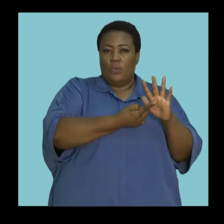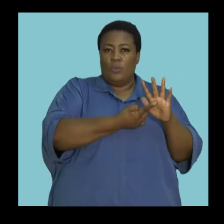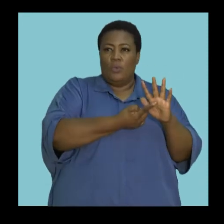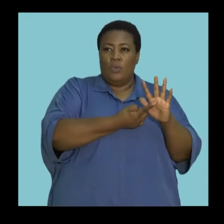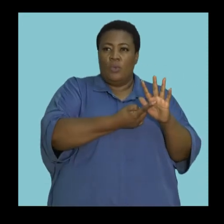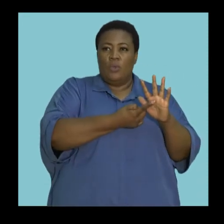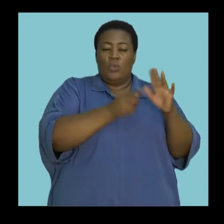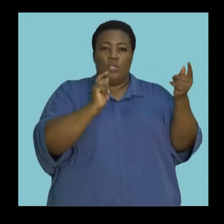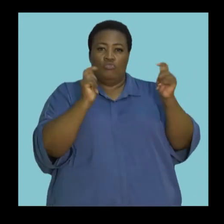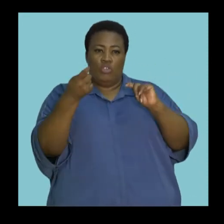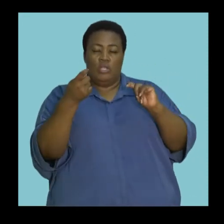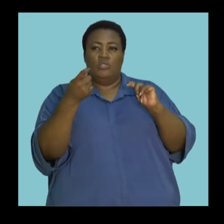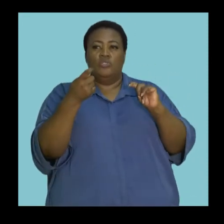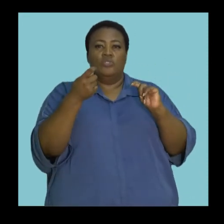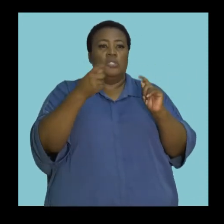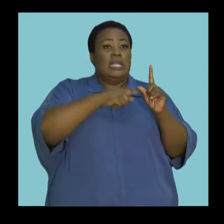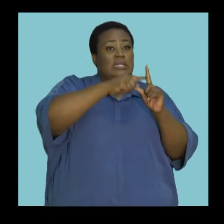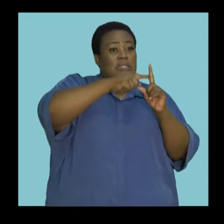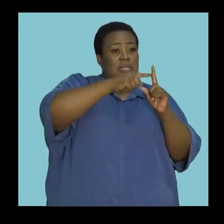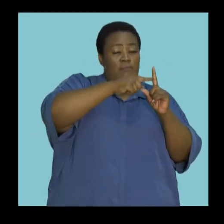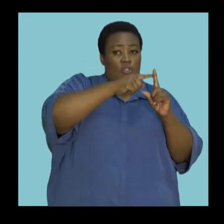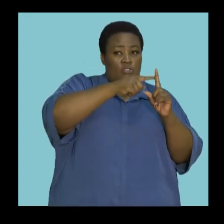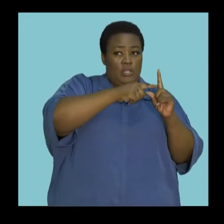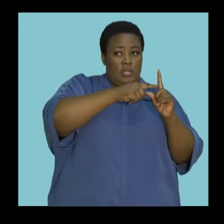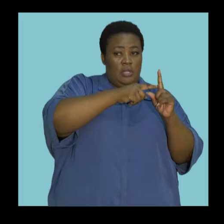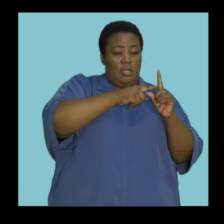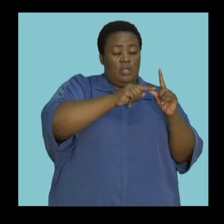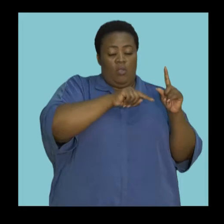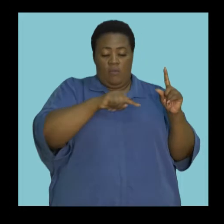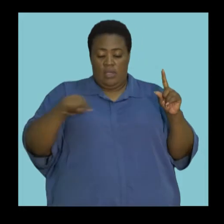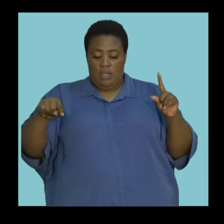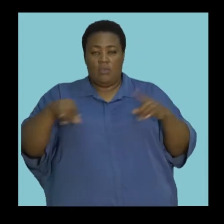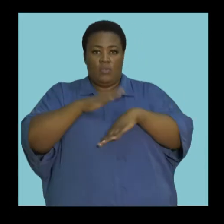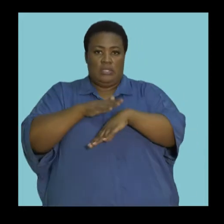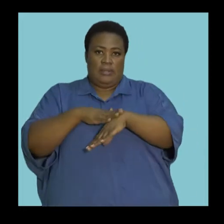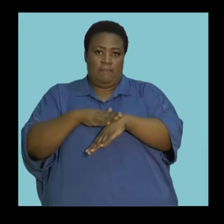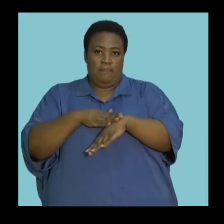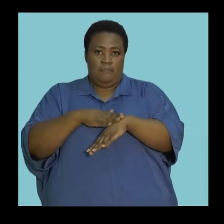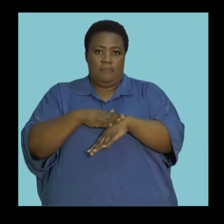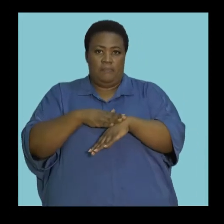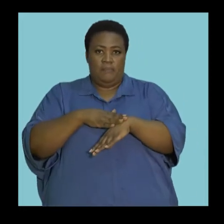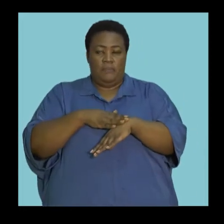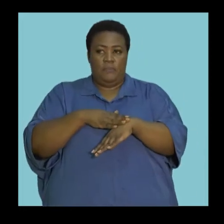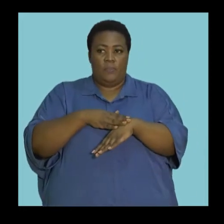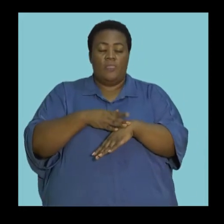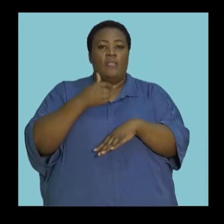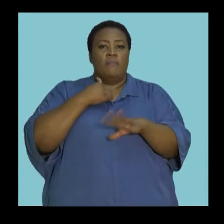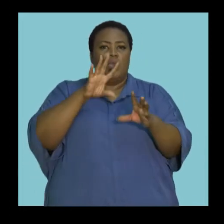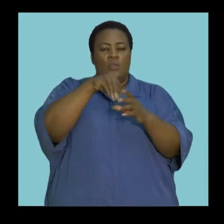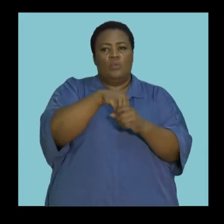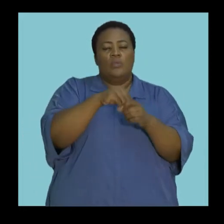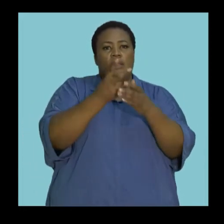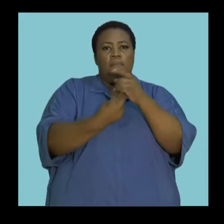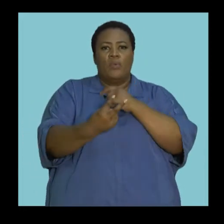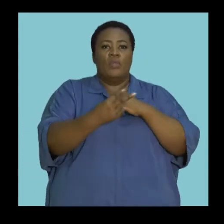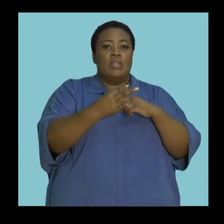graph showing the change in temperature over a period of time. Okay, so